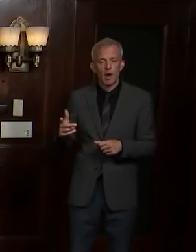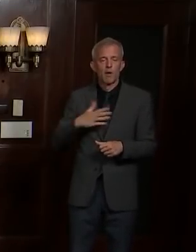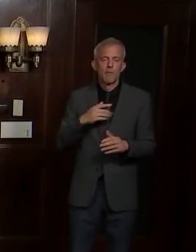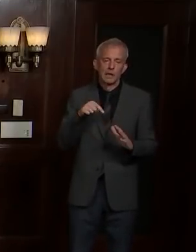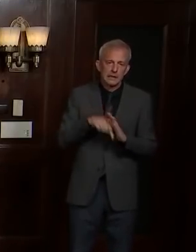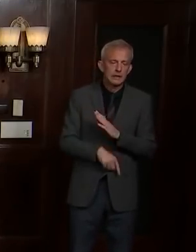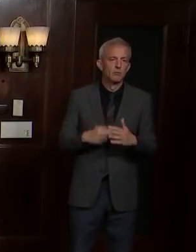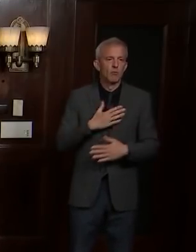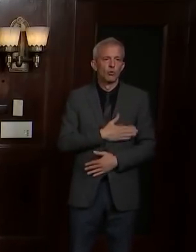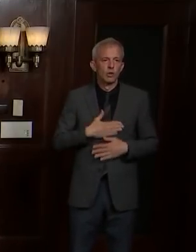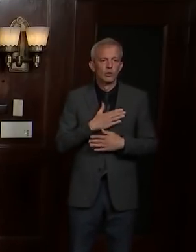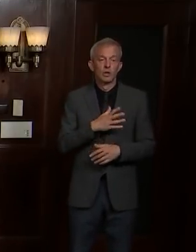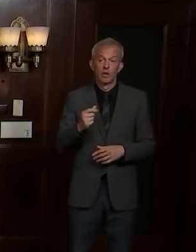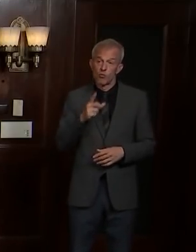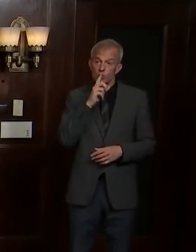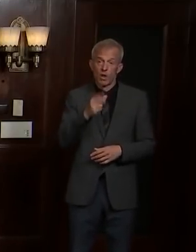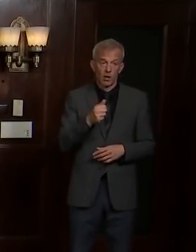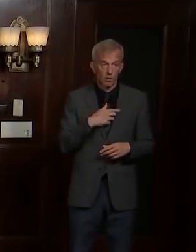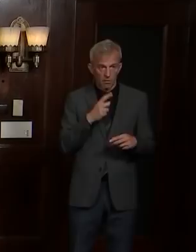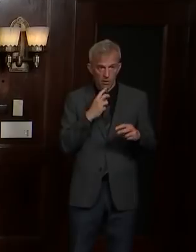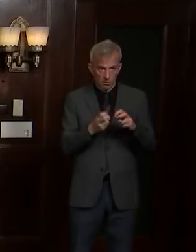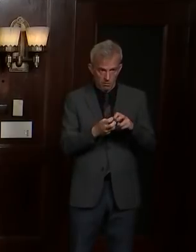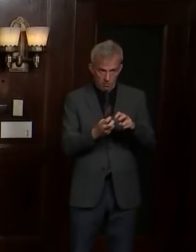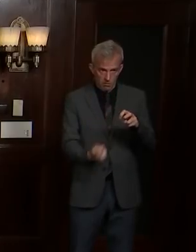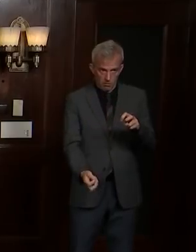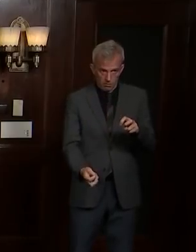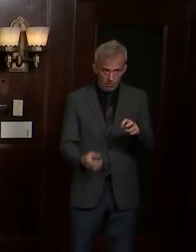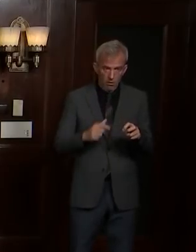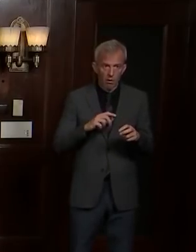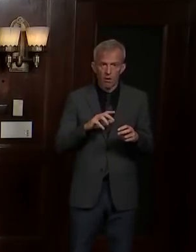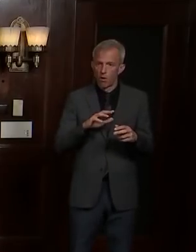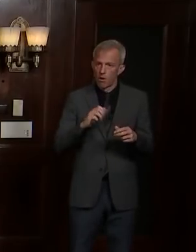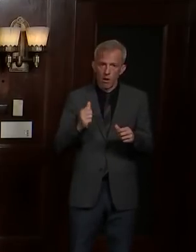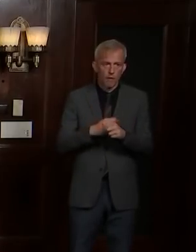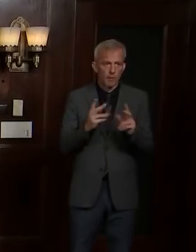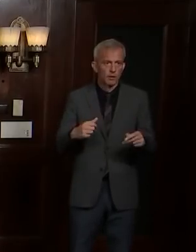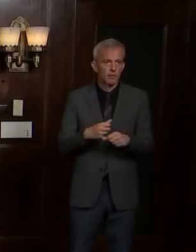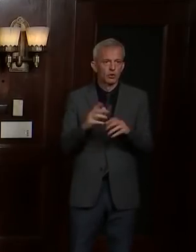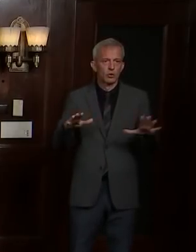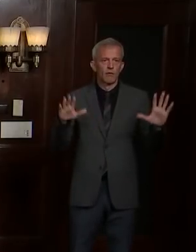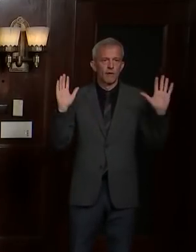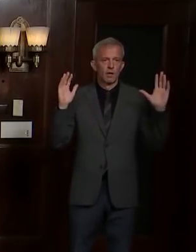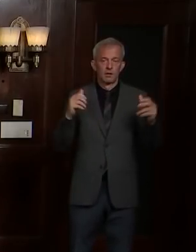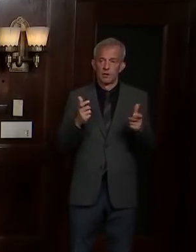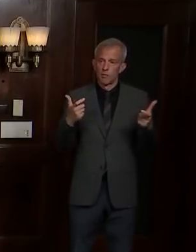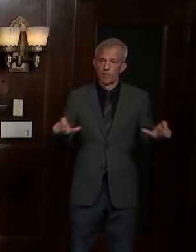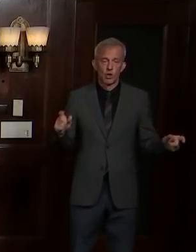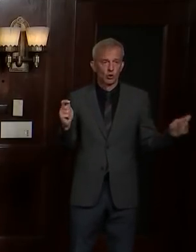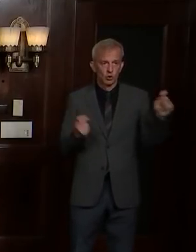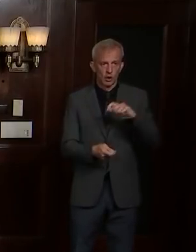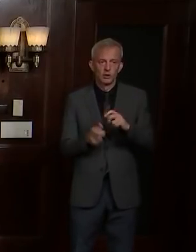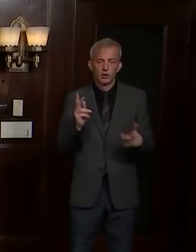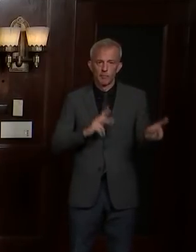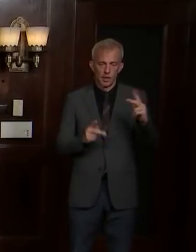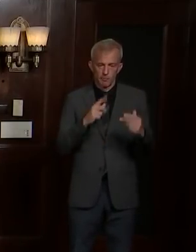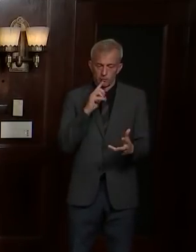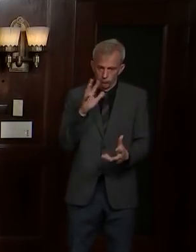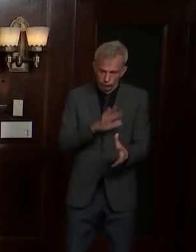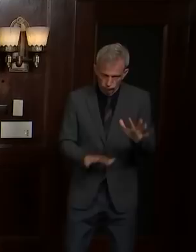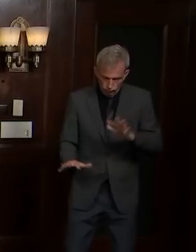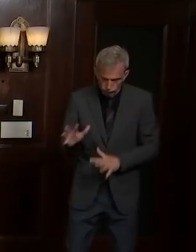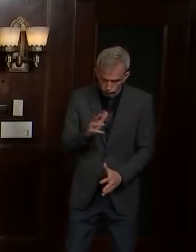my awe at the sacrifices that everyone's making, the big changes that people are adapting to,